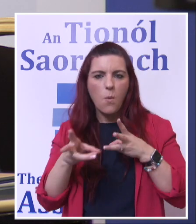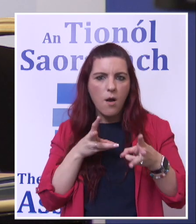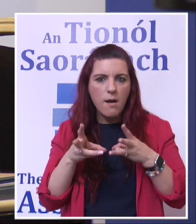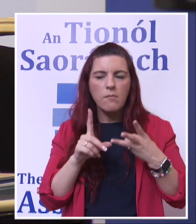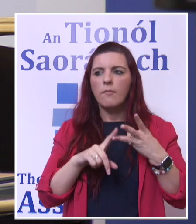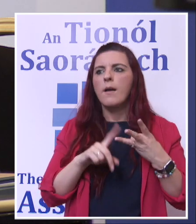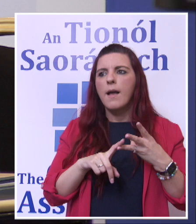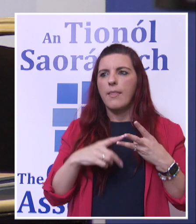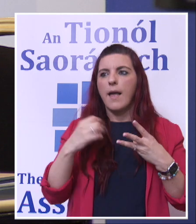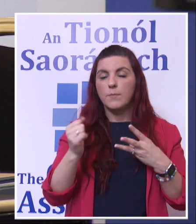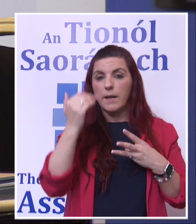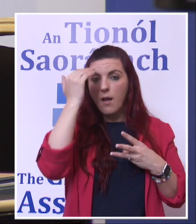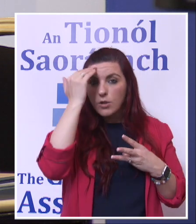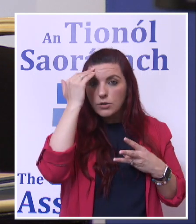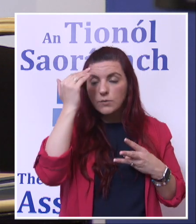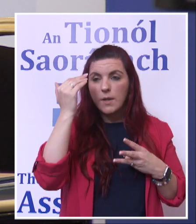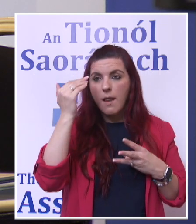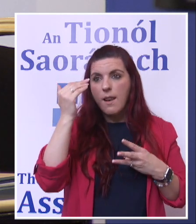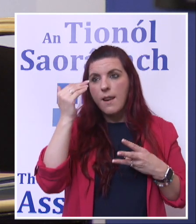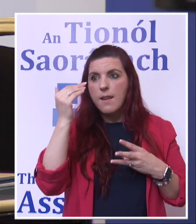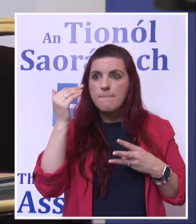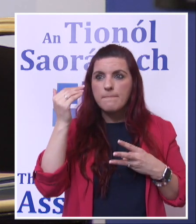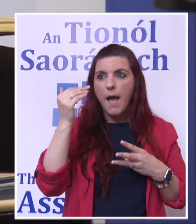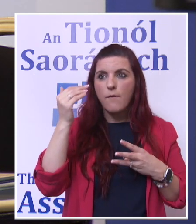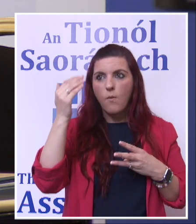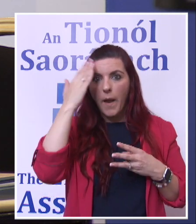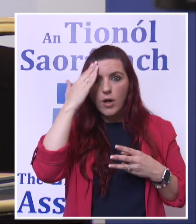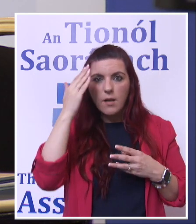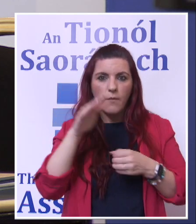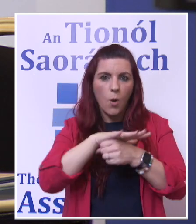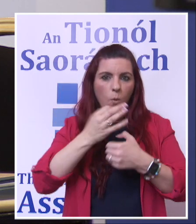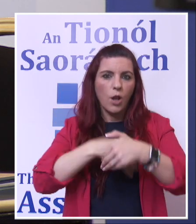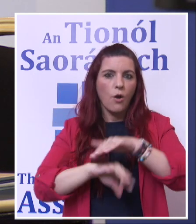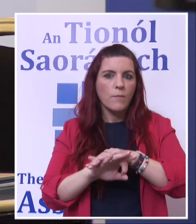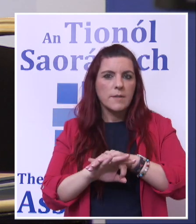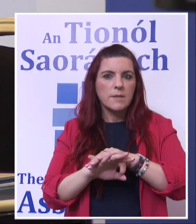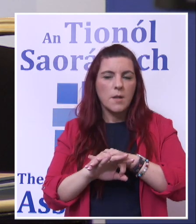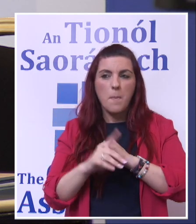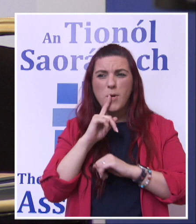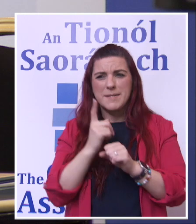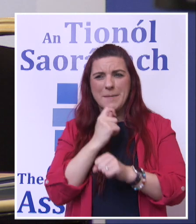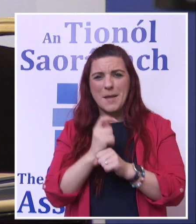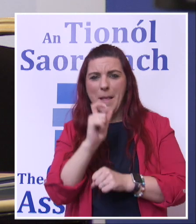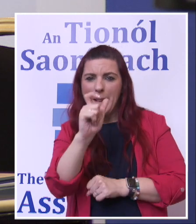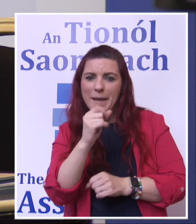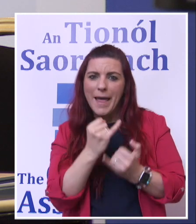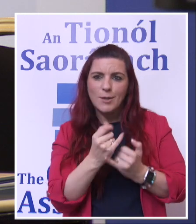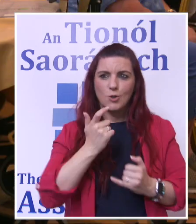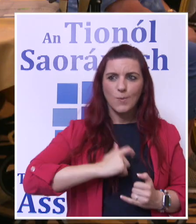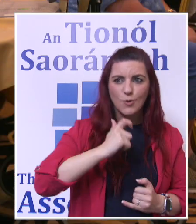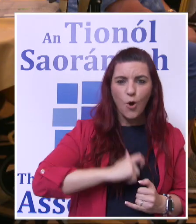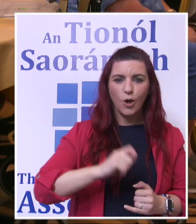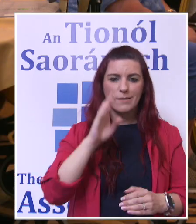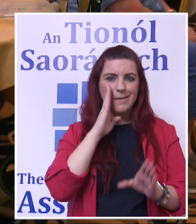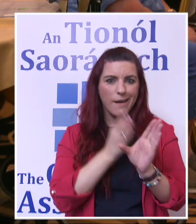They have to be knowledgeable clearly in local government matters, but in truth, they're probably also social workers, psychologists. You know, there can